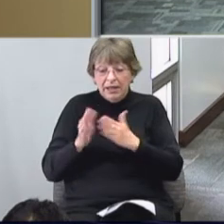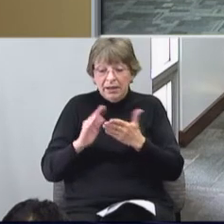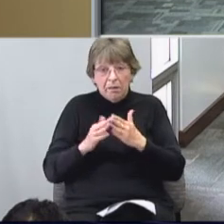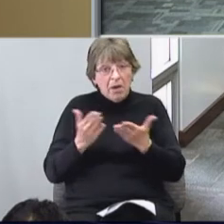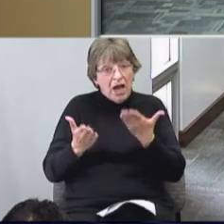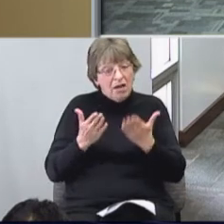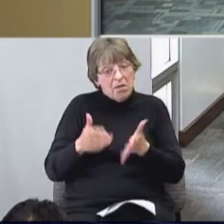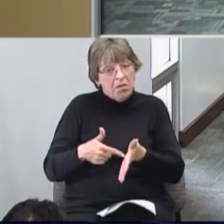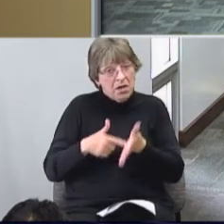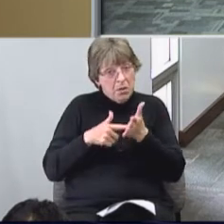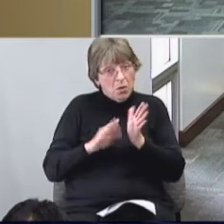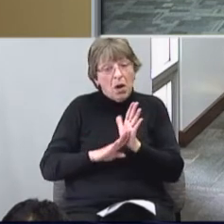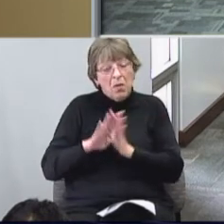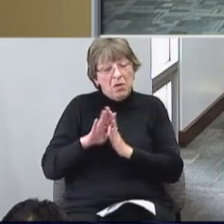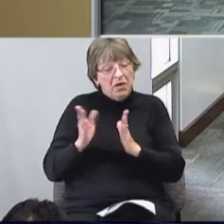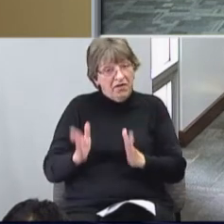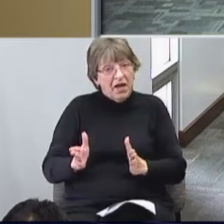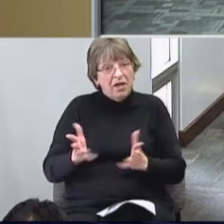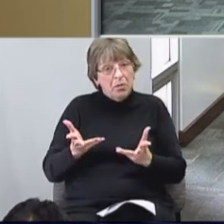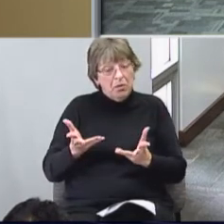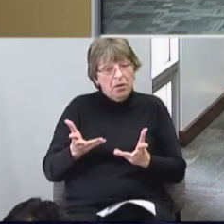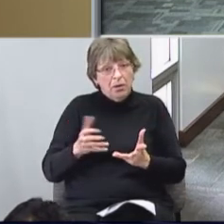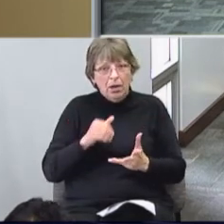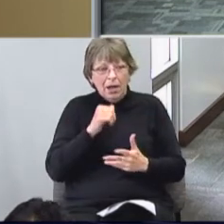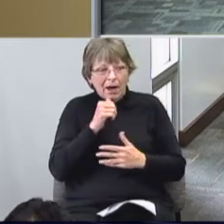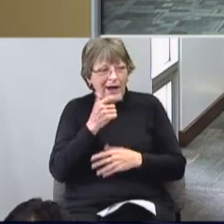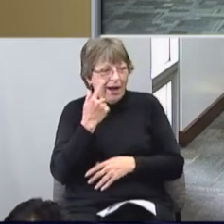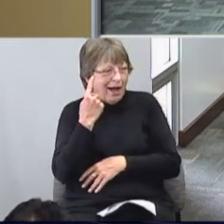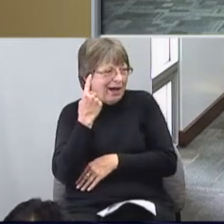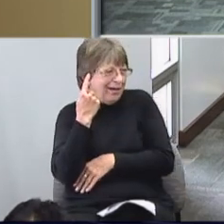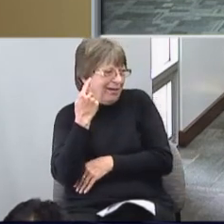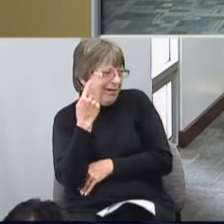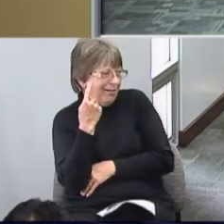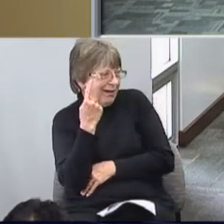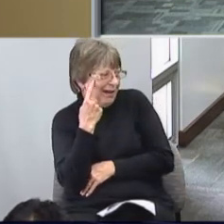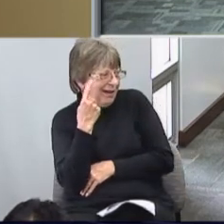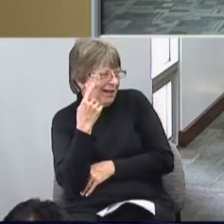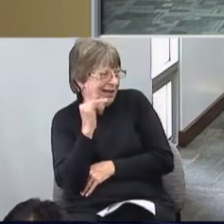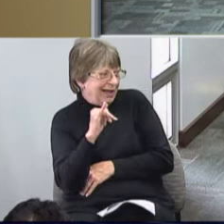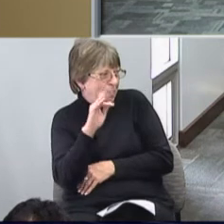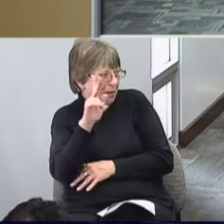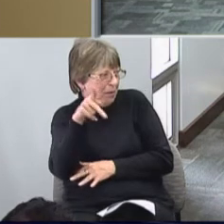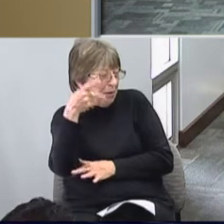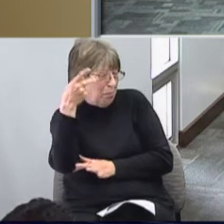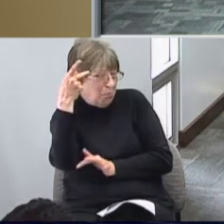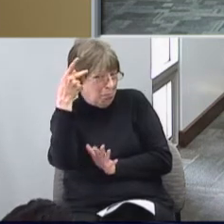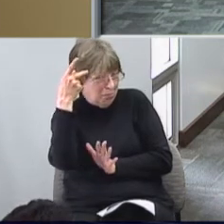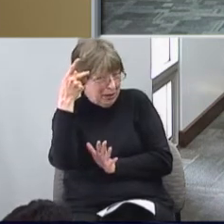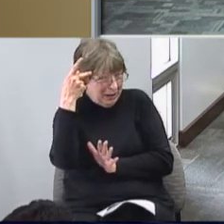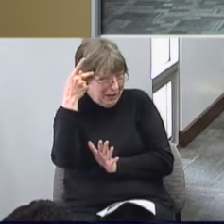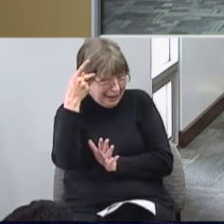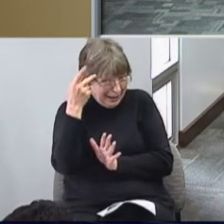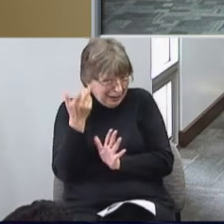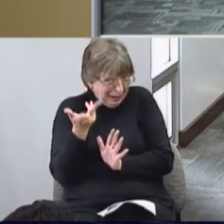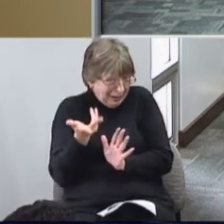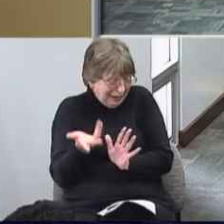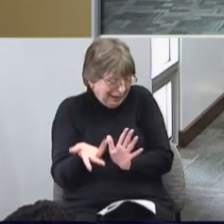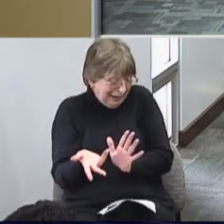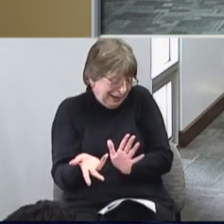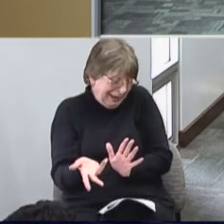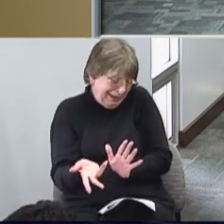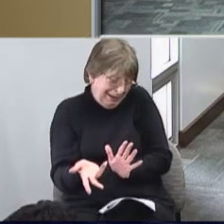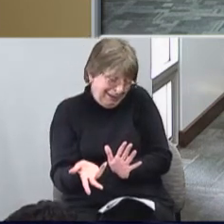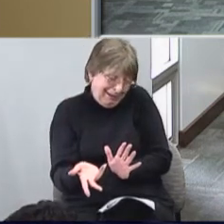the developer. I don't suppose that would be politically palatable in our community. We're trying to